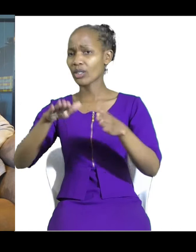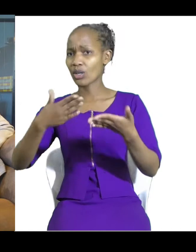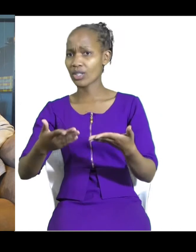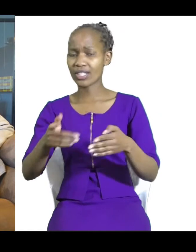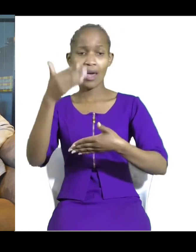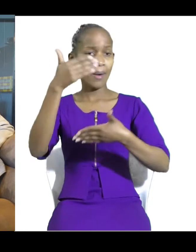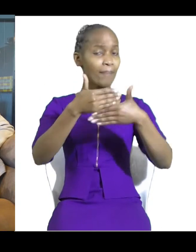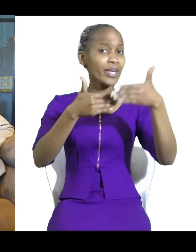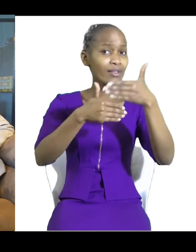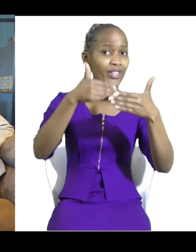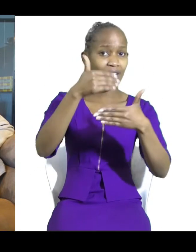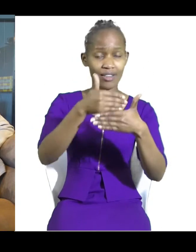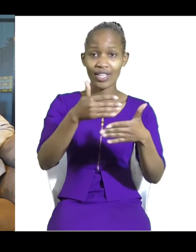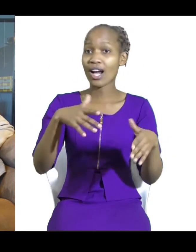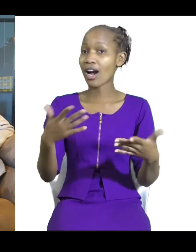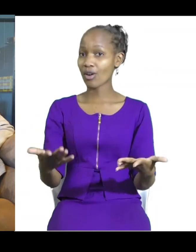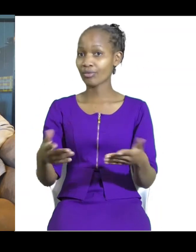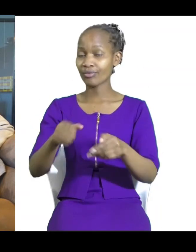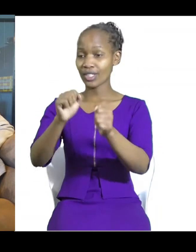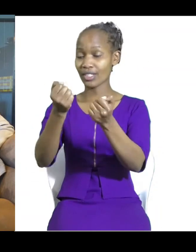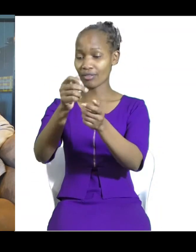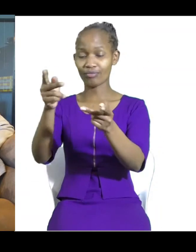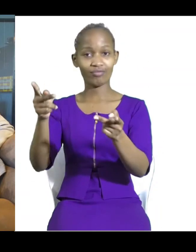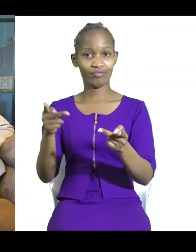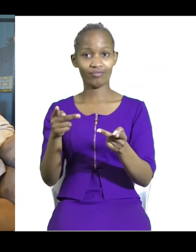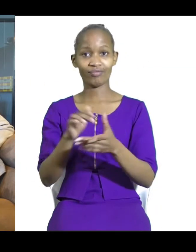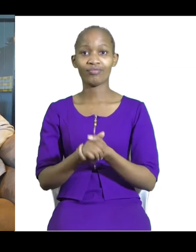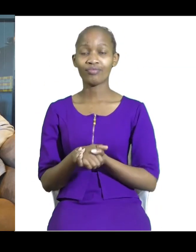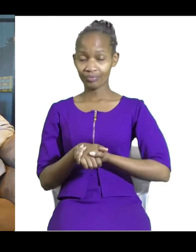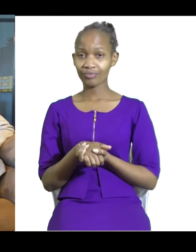spaces, infrastructural safe spaces, and